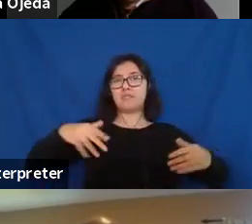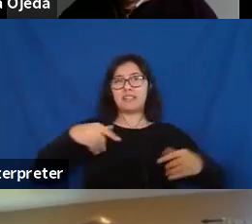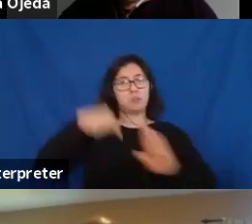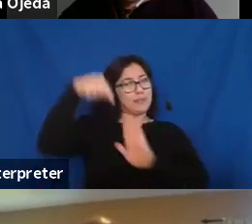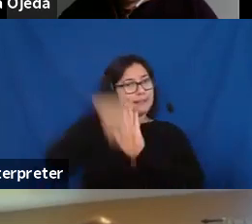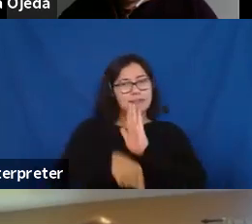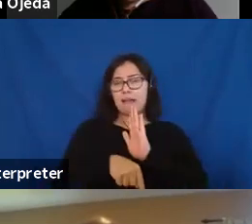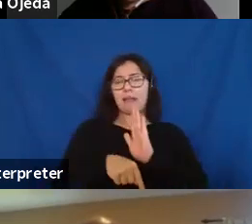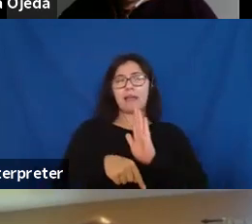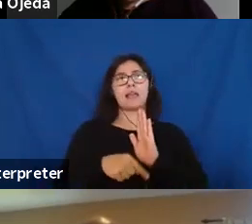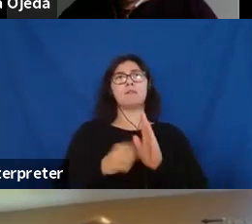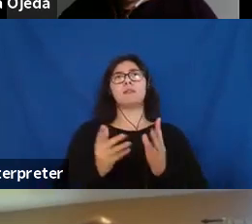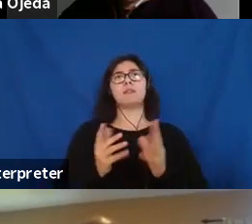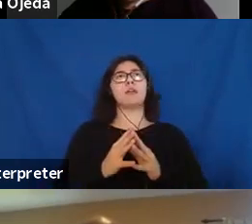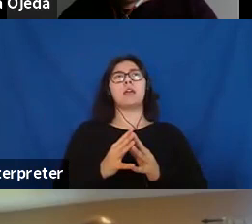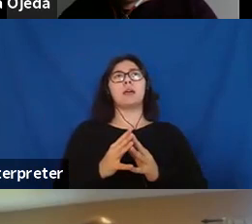deeply into